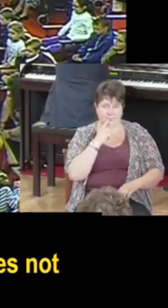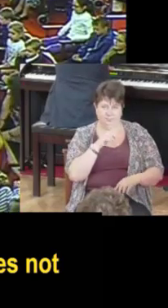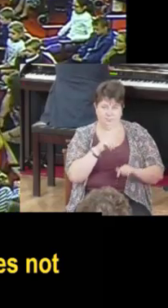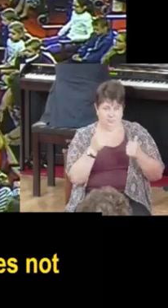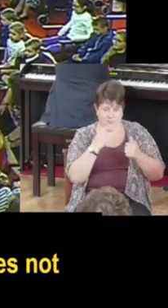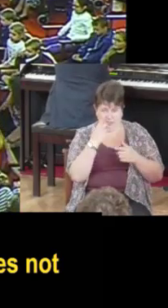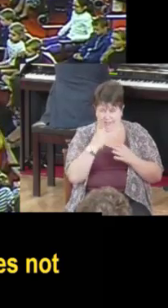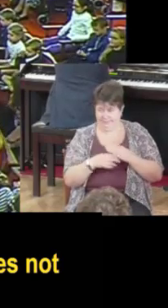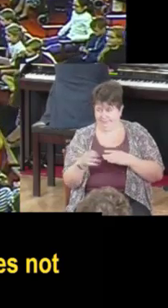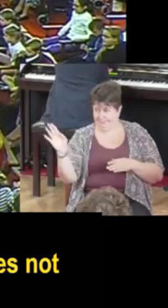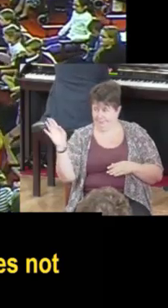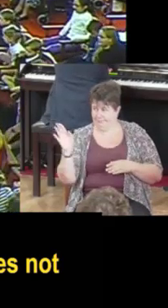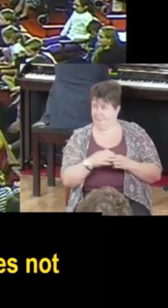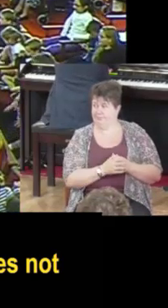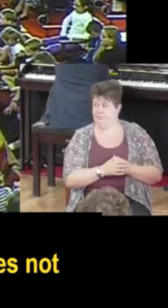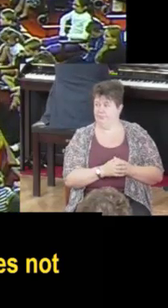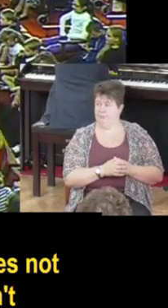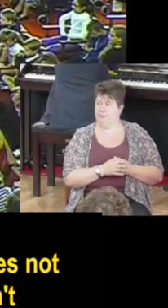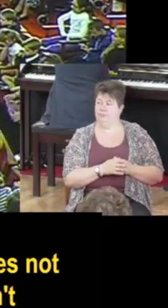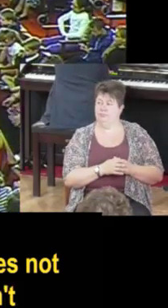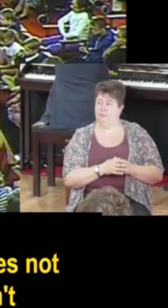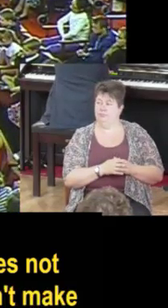thought too. And Jessica?